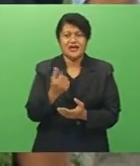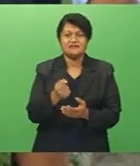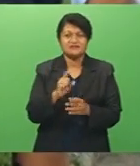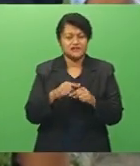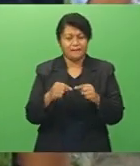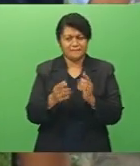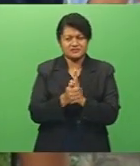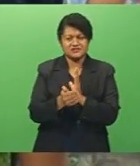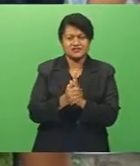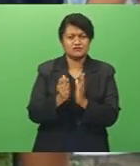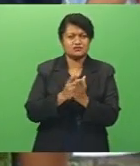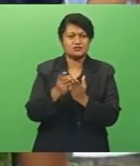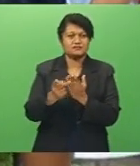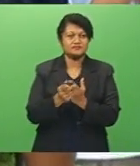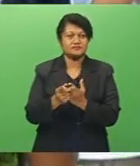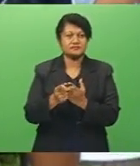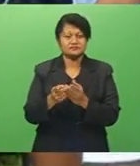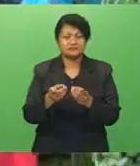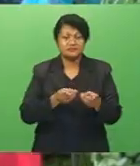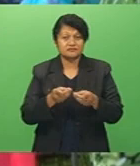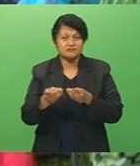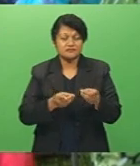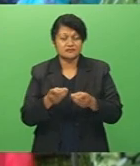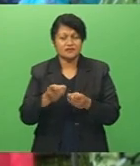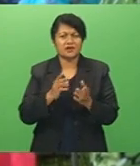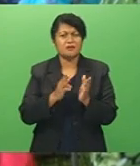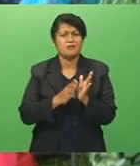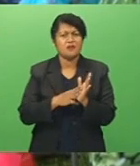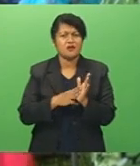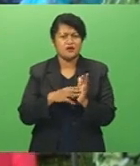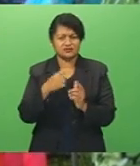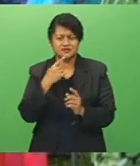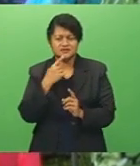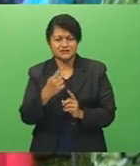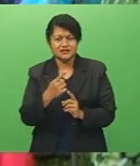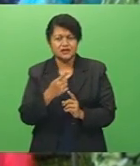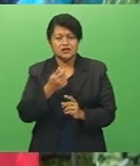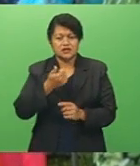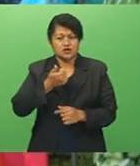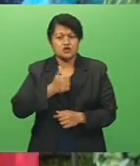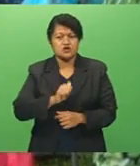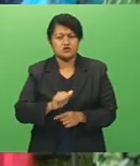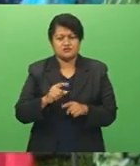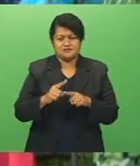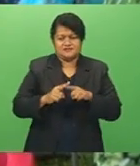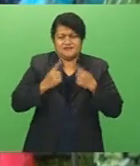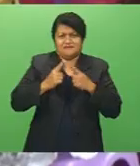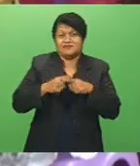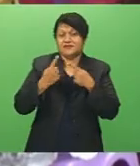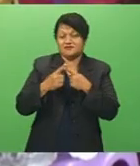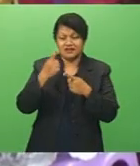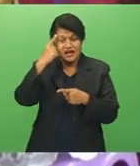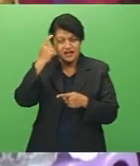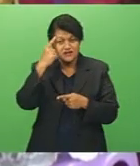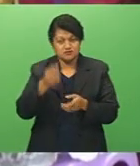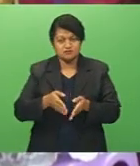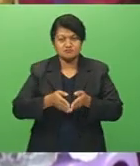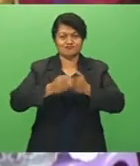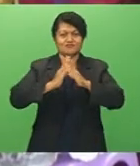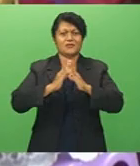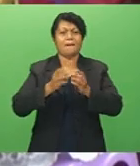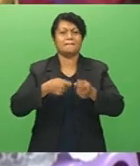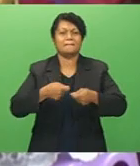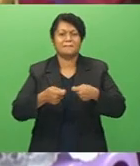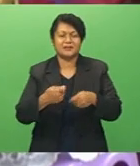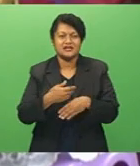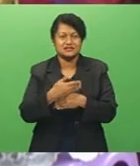FM Programs Director Mario Fasala says they've used unique ideas to set up the market day. This market is specifically